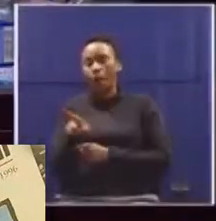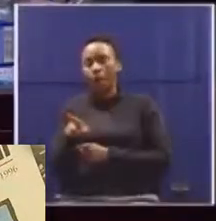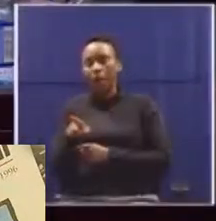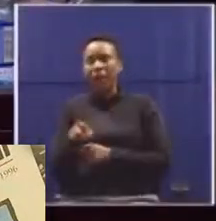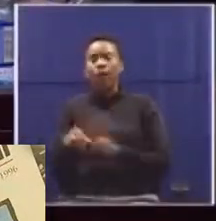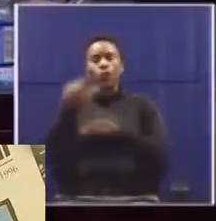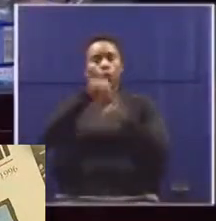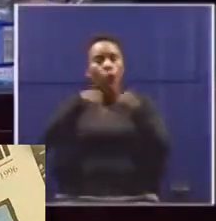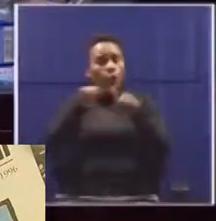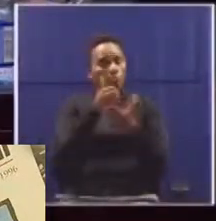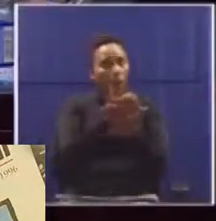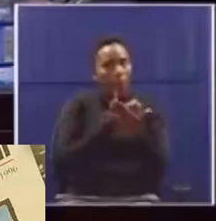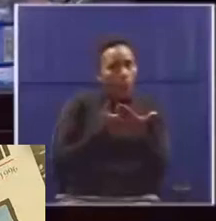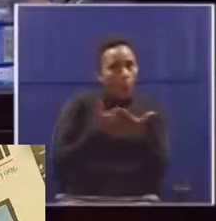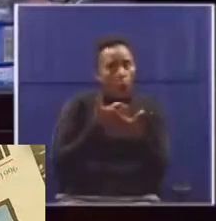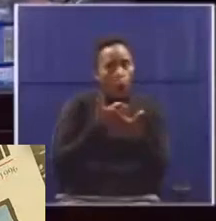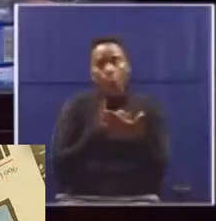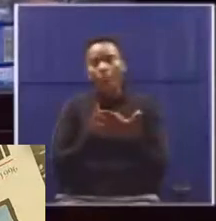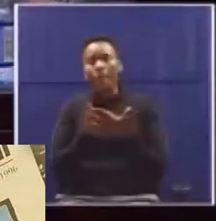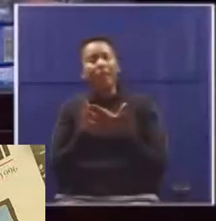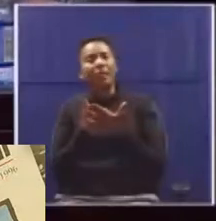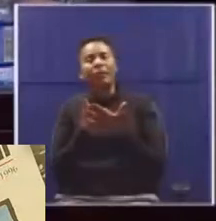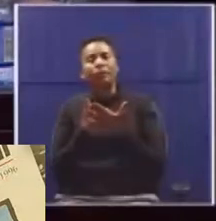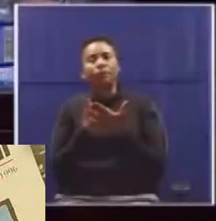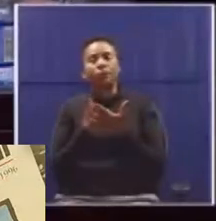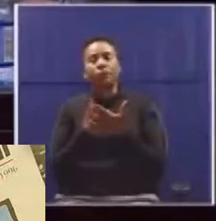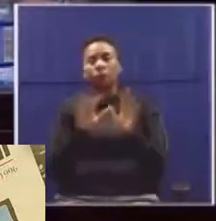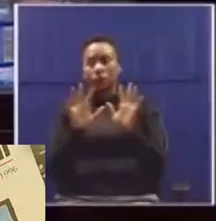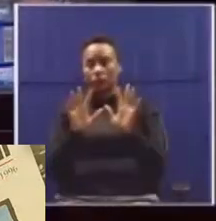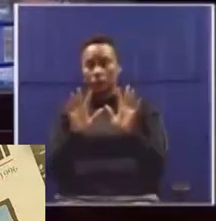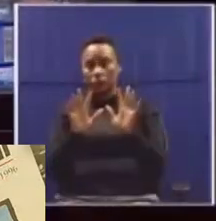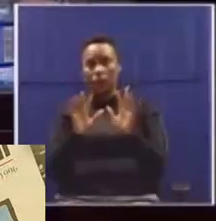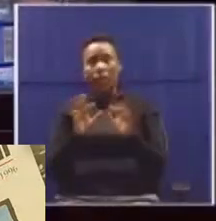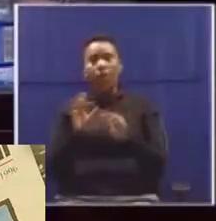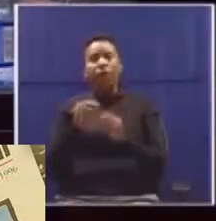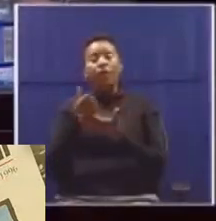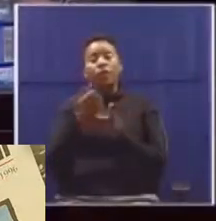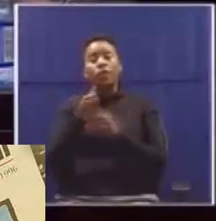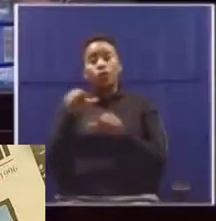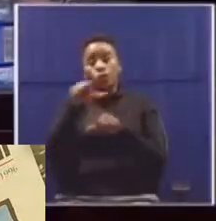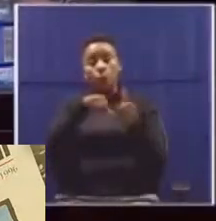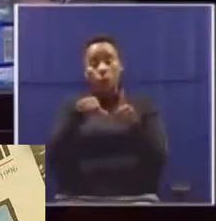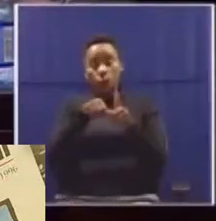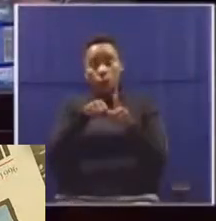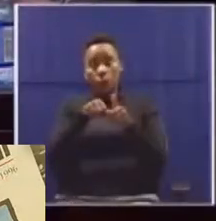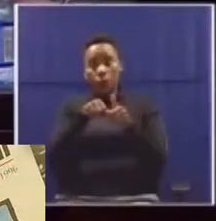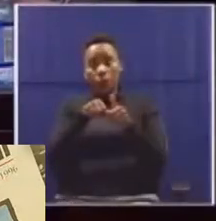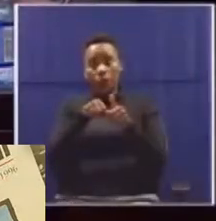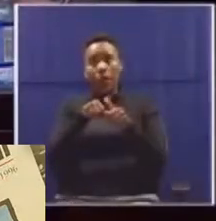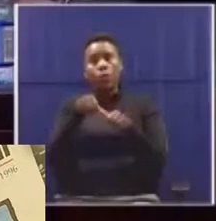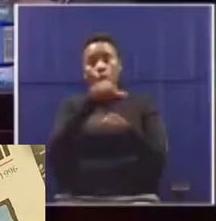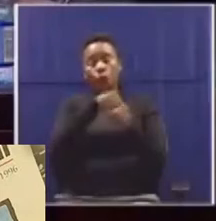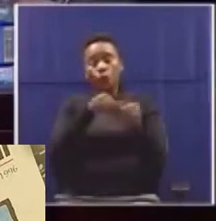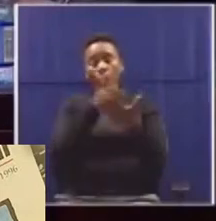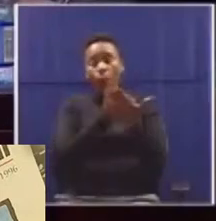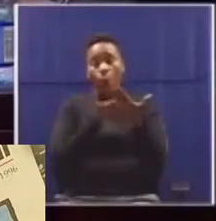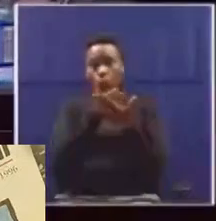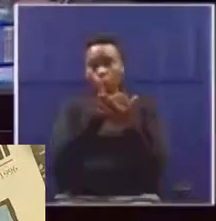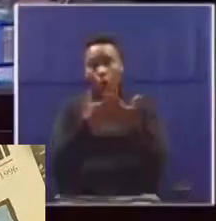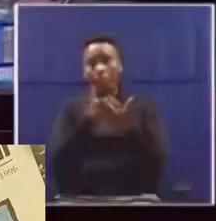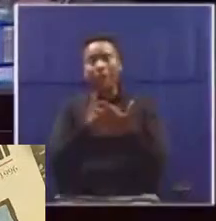socio-economic or notwithstanding notwithstanding all of these great socio-economic